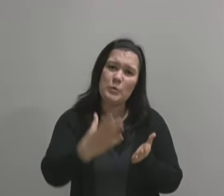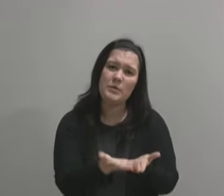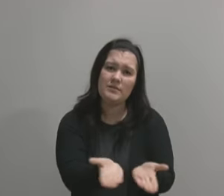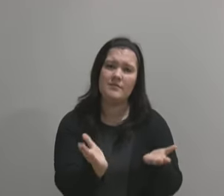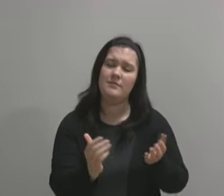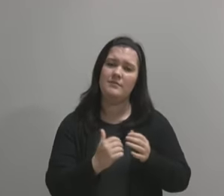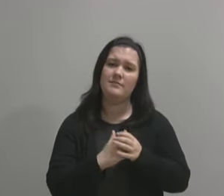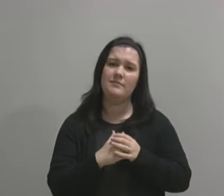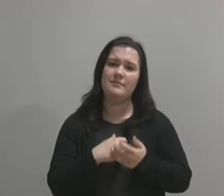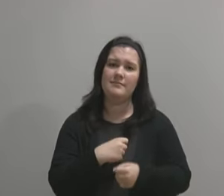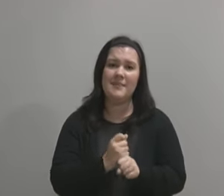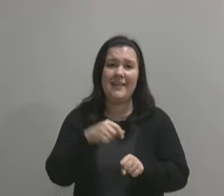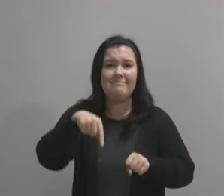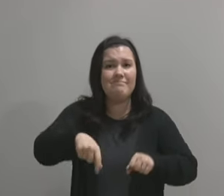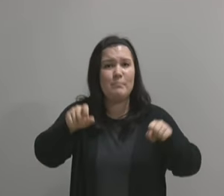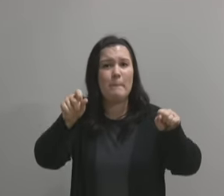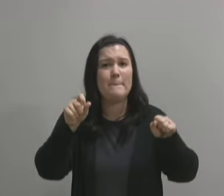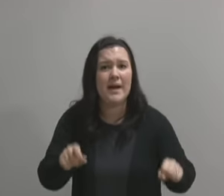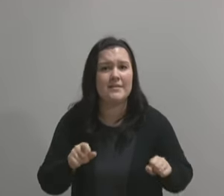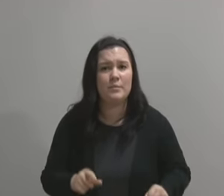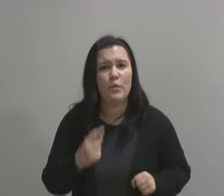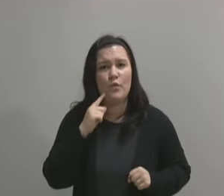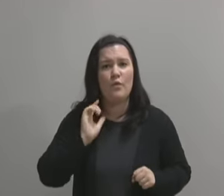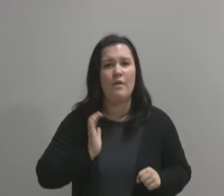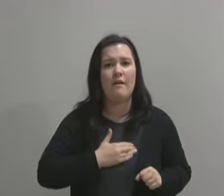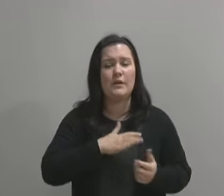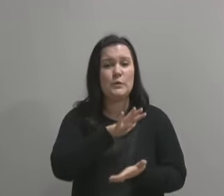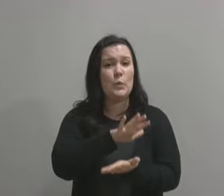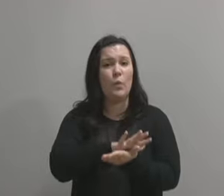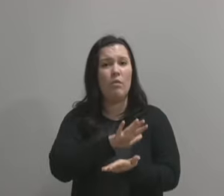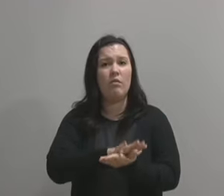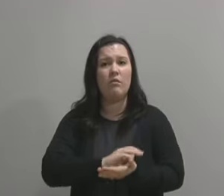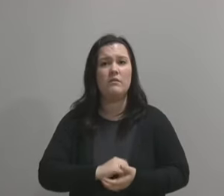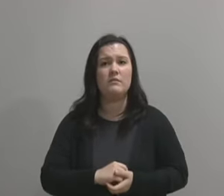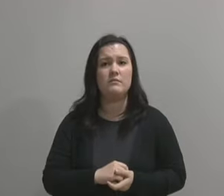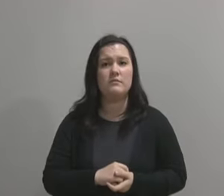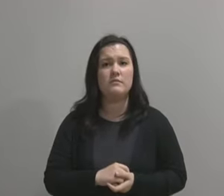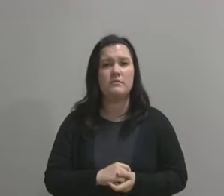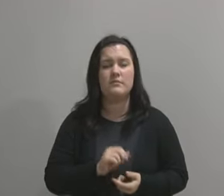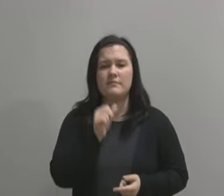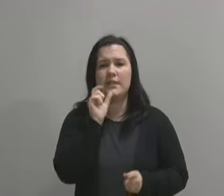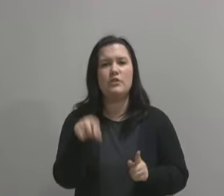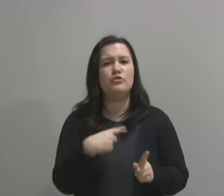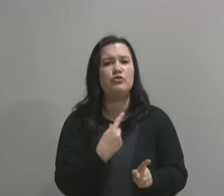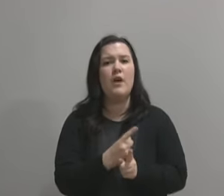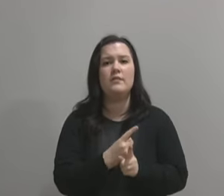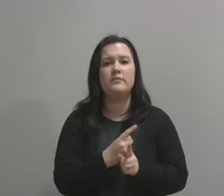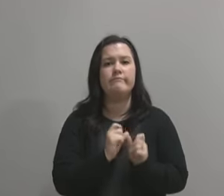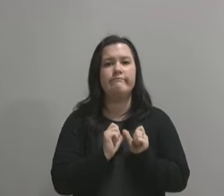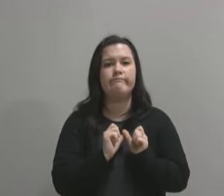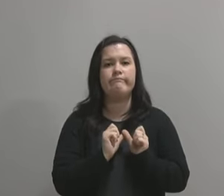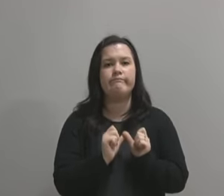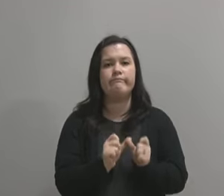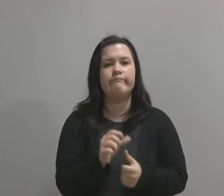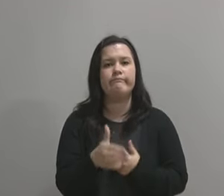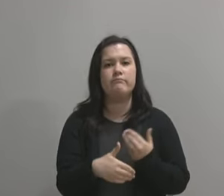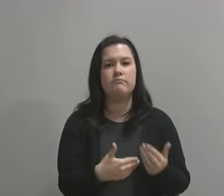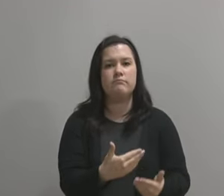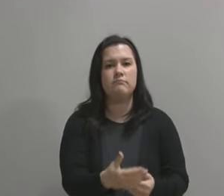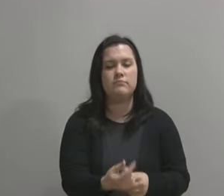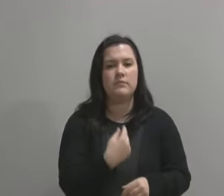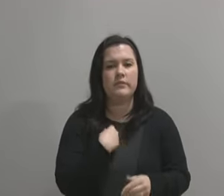and making it possible for our school to not just survive through